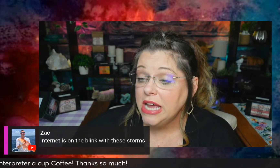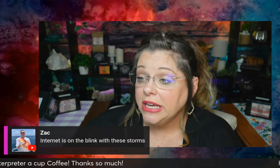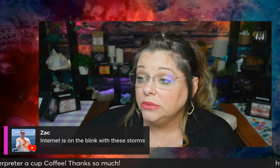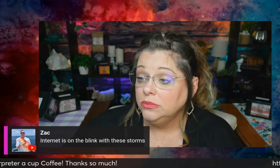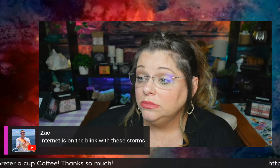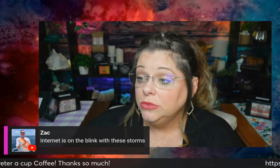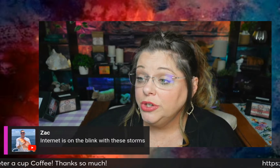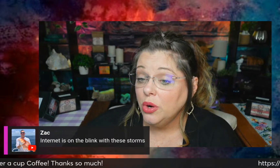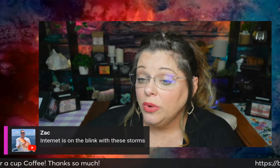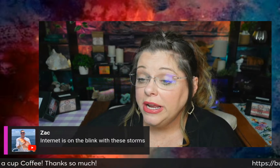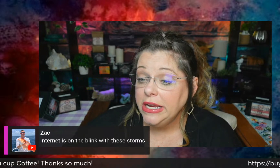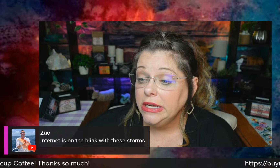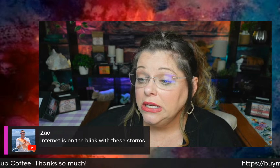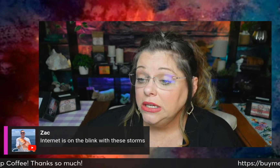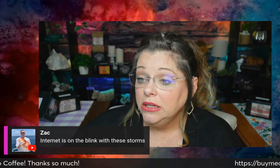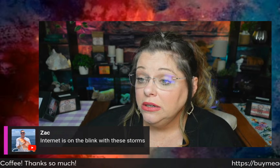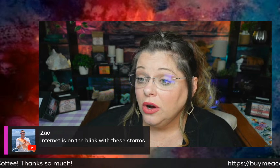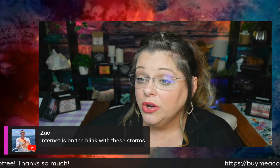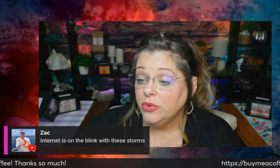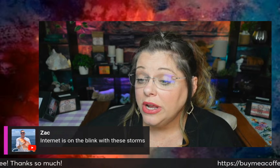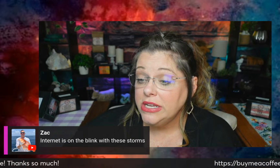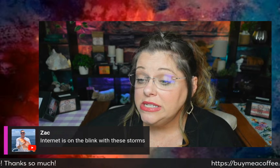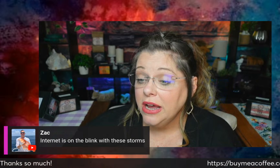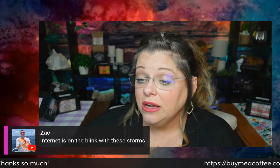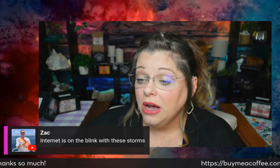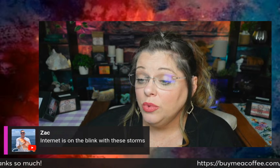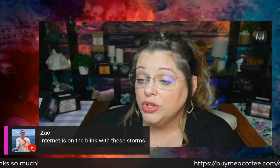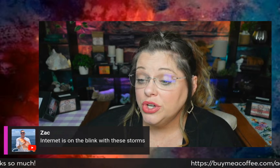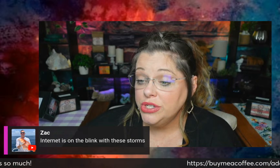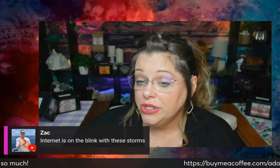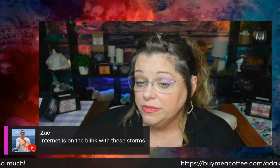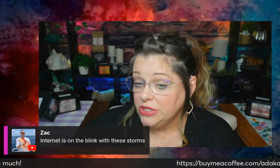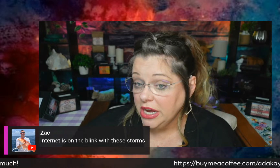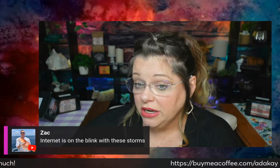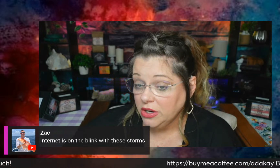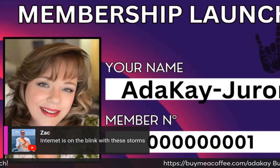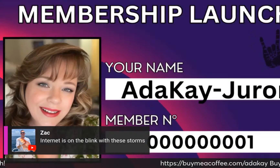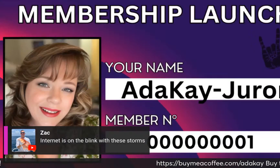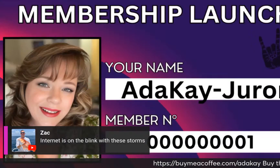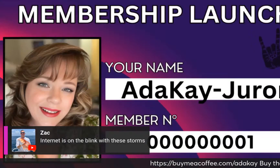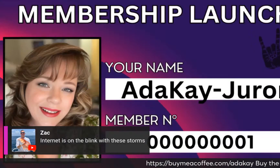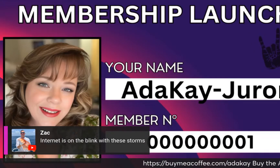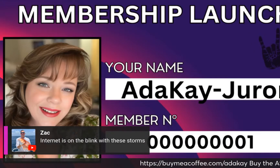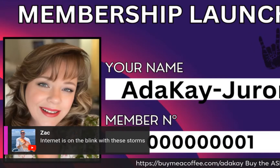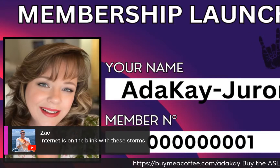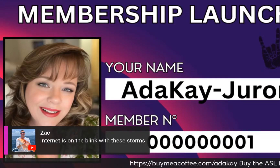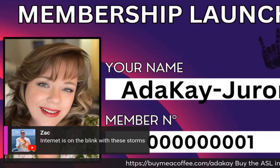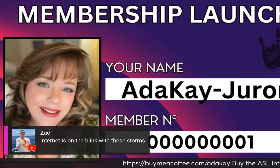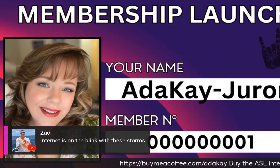what, Zach? Are y'all ready? Are you ready, Zach? I want to show you something, Zach. Here we go.